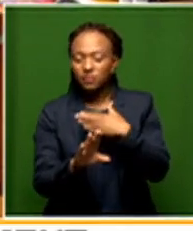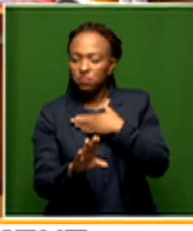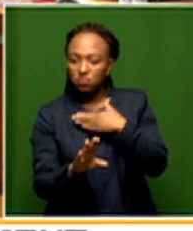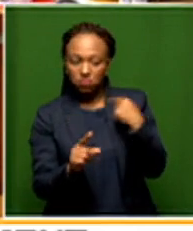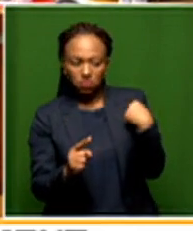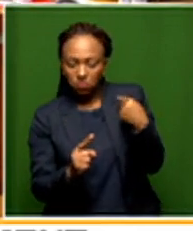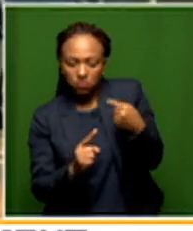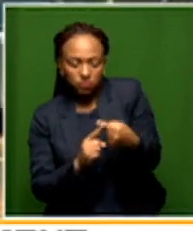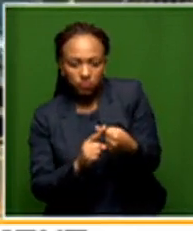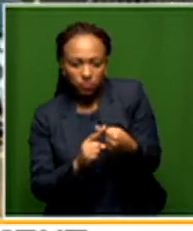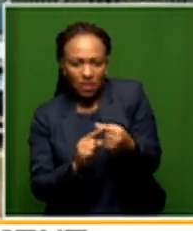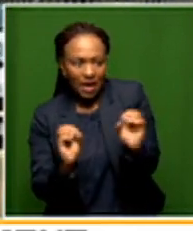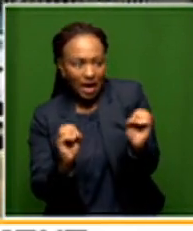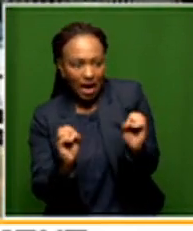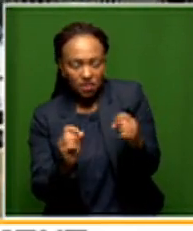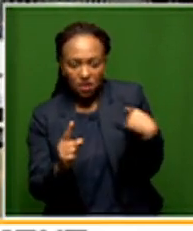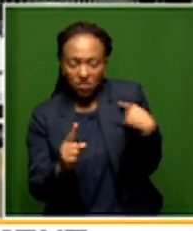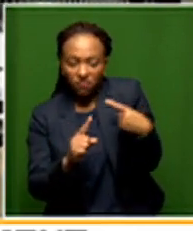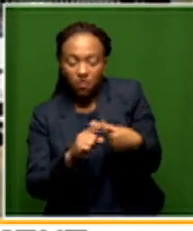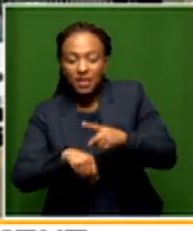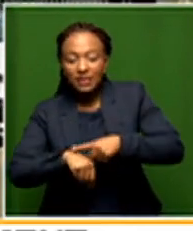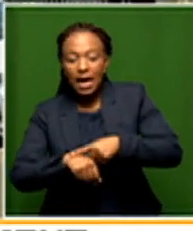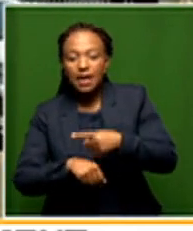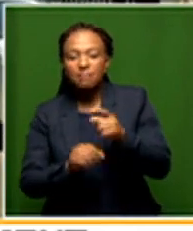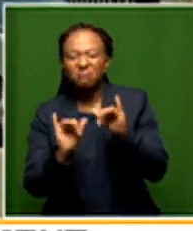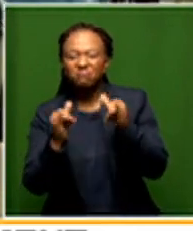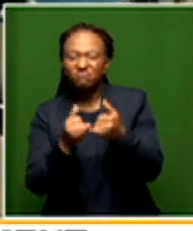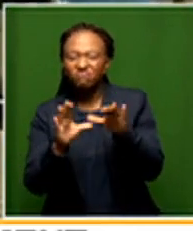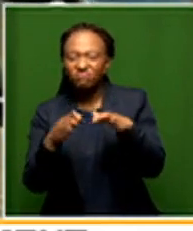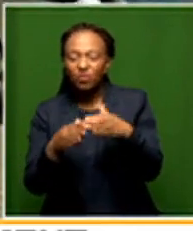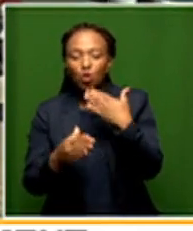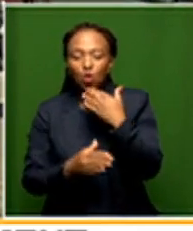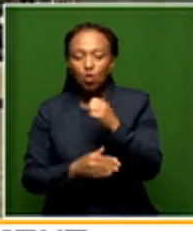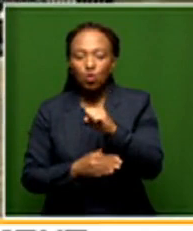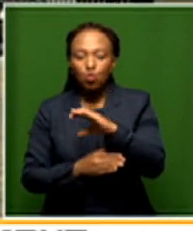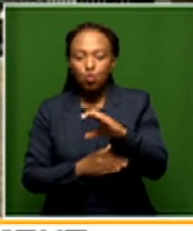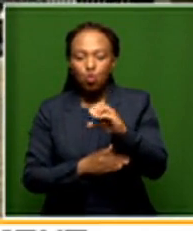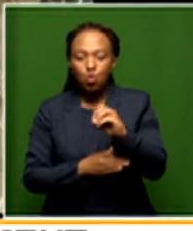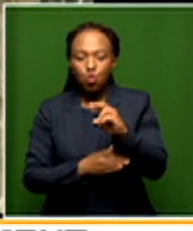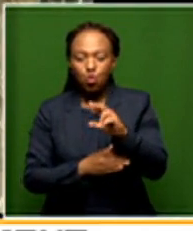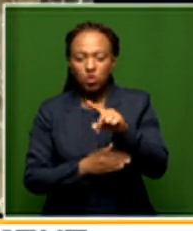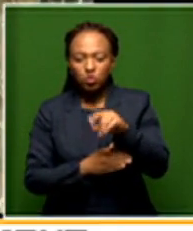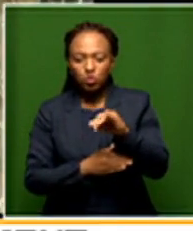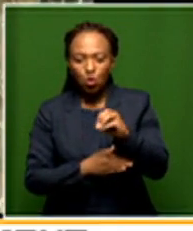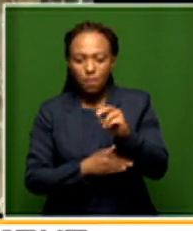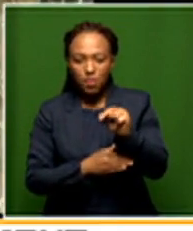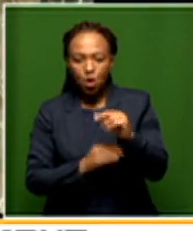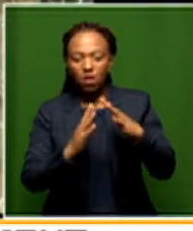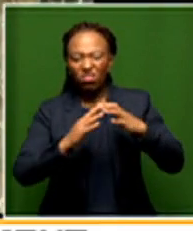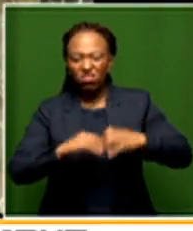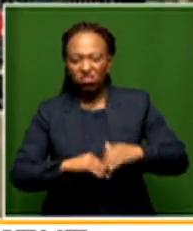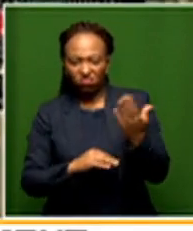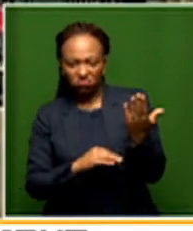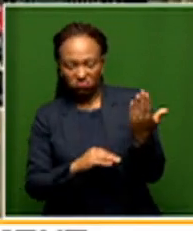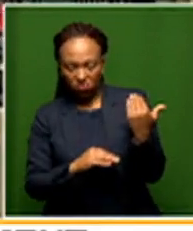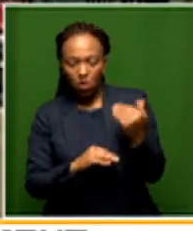any since the scorpions were disbanded, and in a situation in which the legal